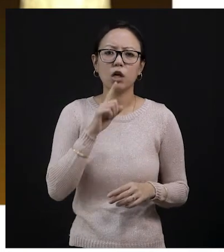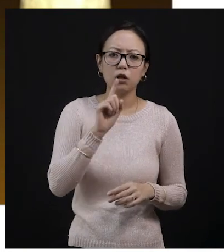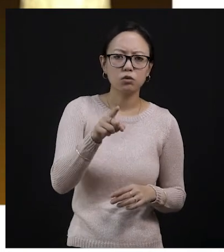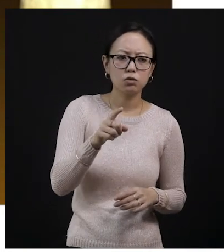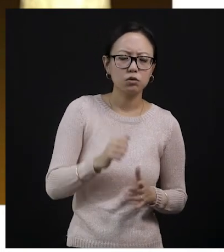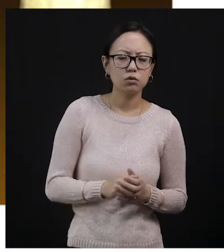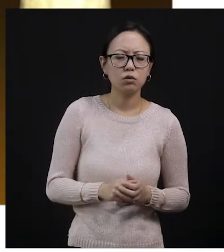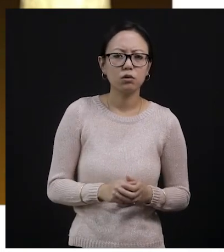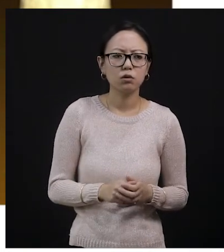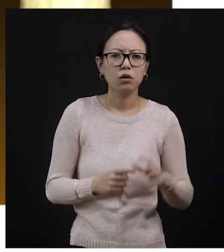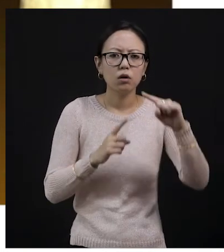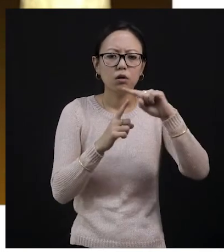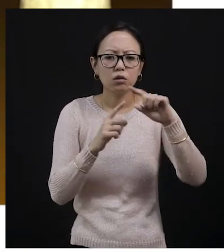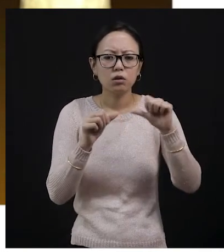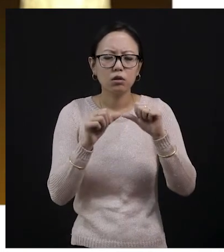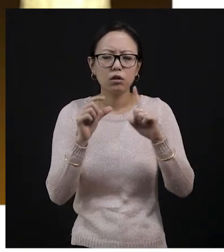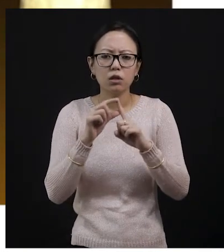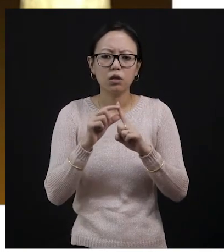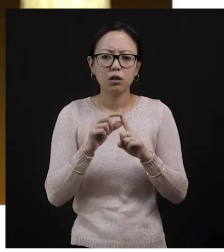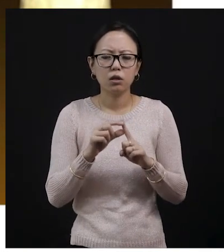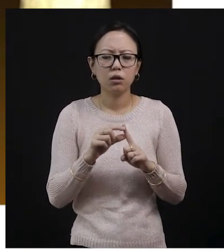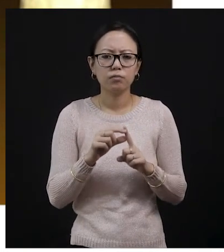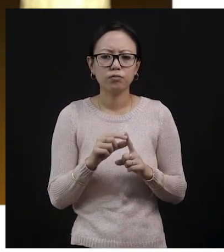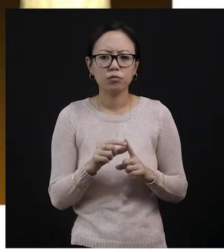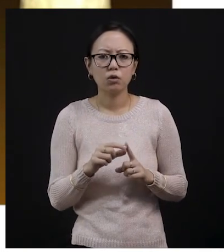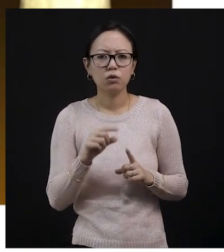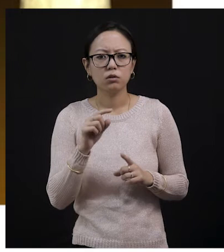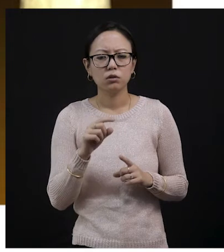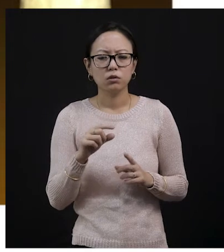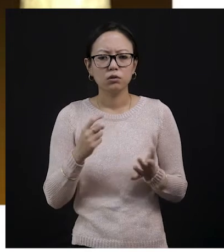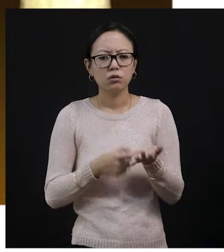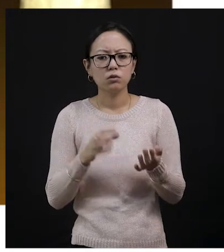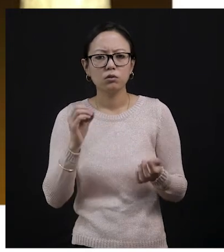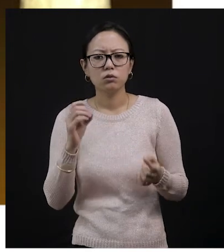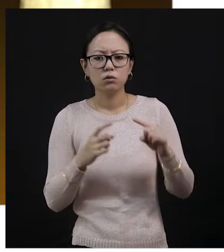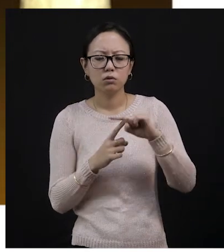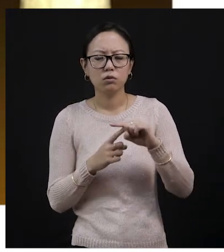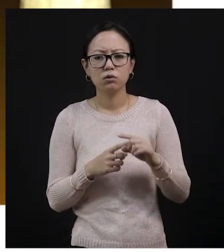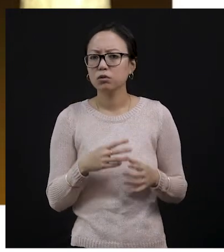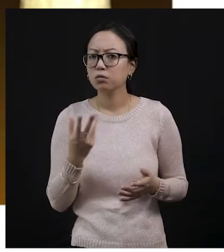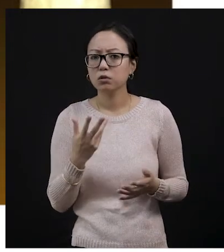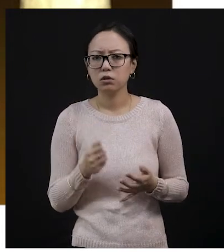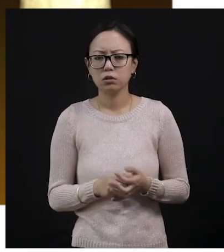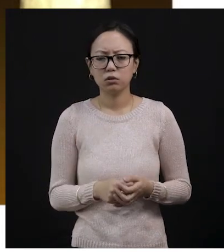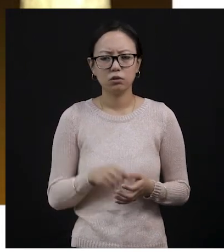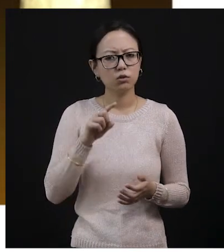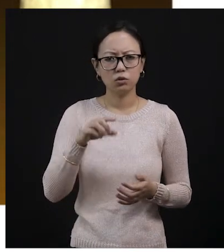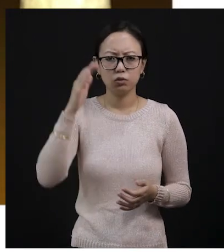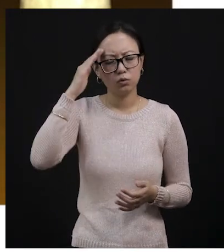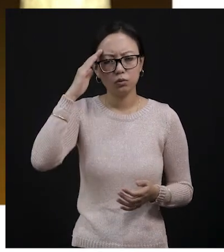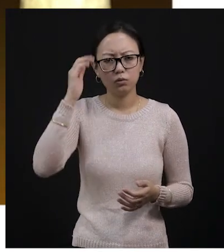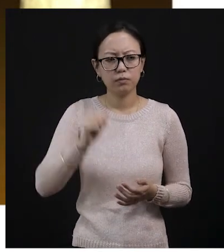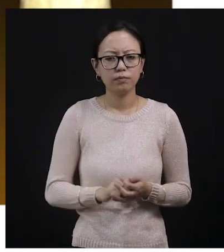Yes, taproot. Or if I ask you, hey, student, what type of roots will this have? Can you tell me? Just